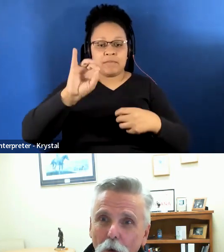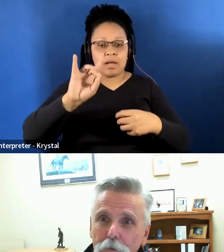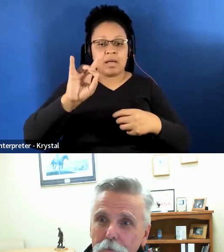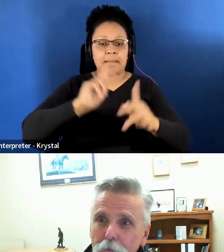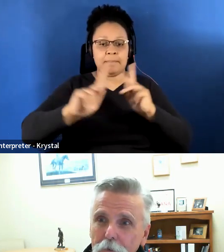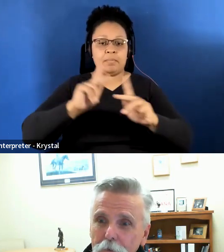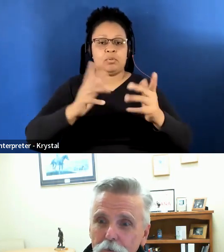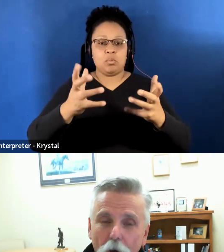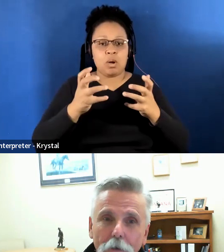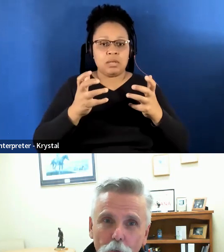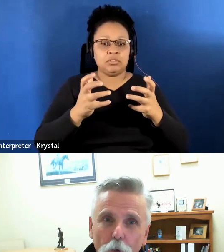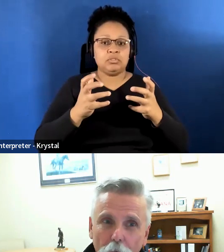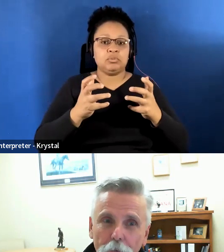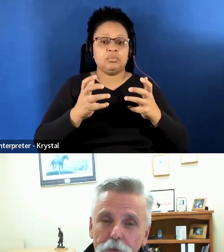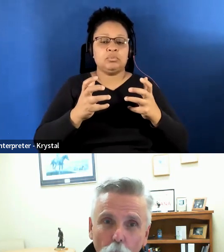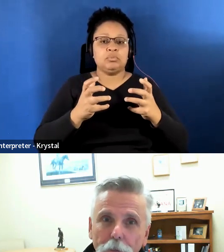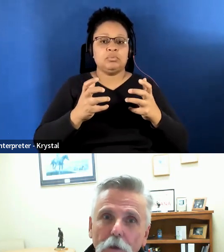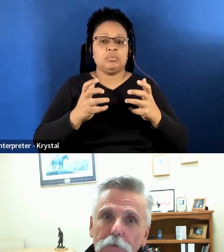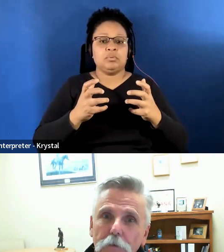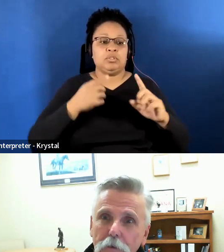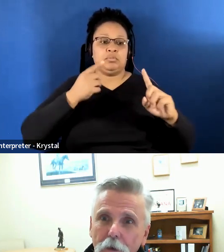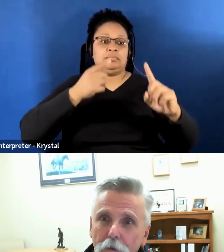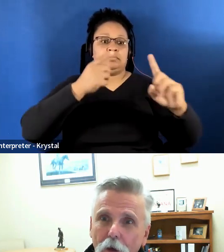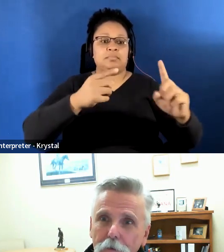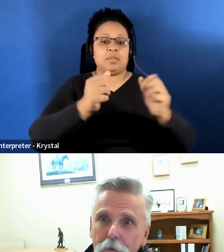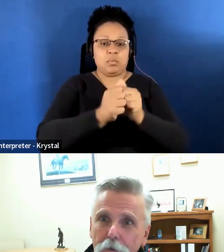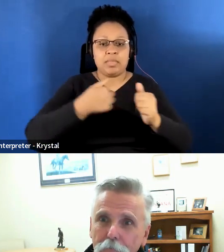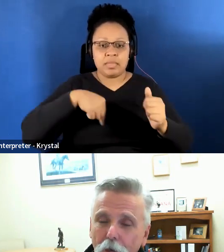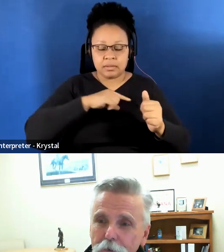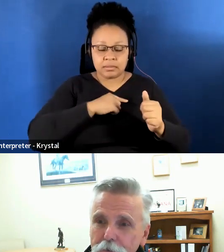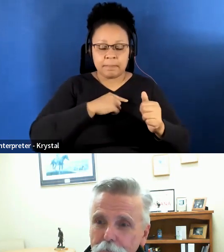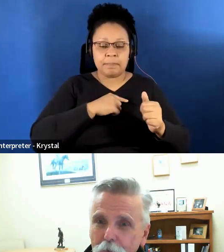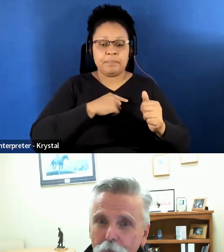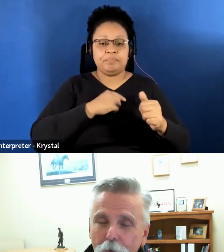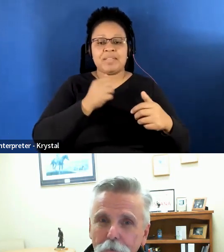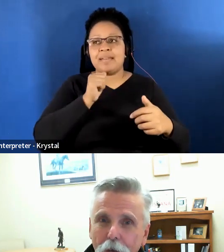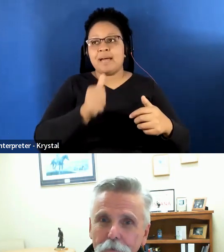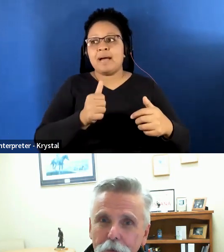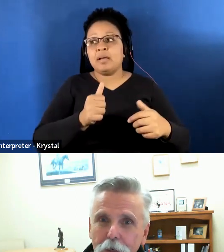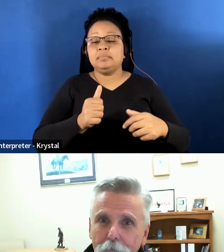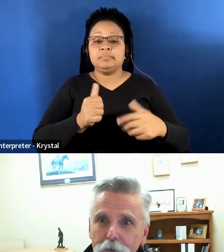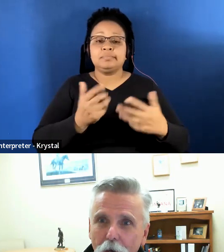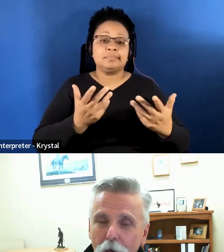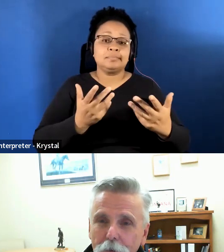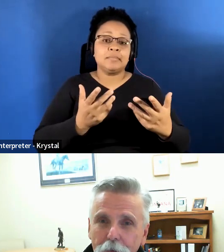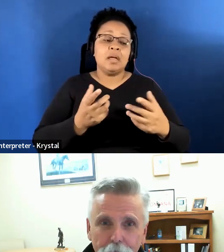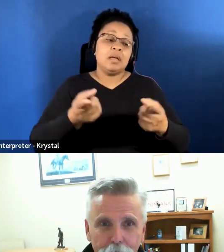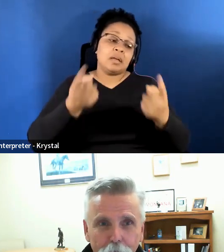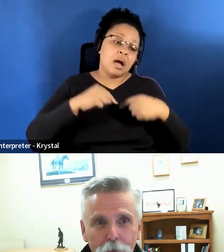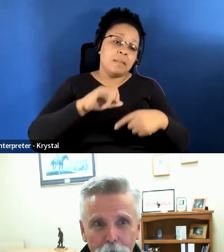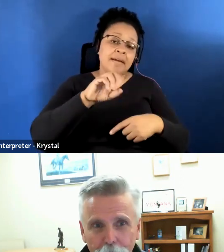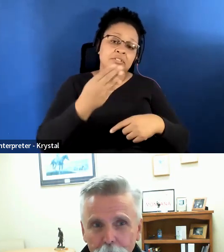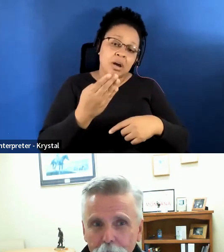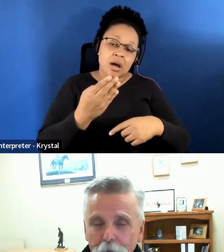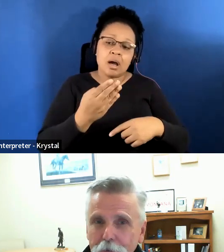that want to drive towards our mission with us, and not just, you know, come to have a job. And, you